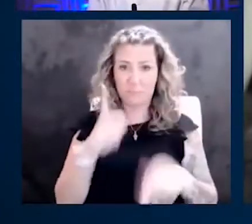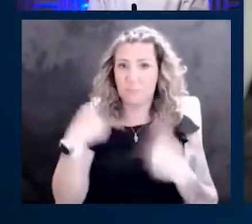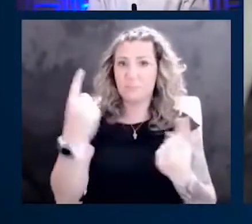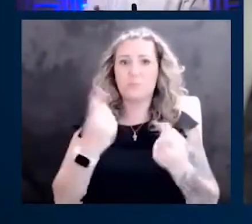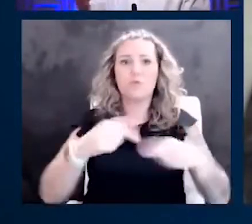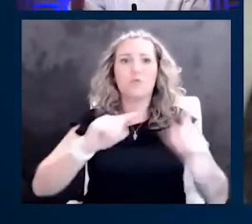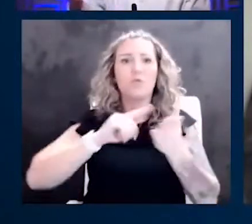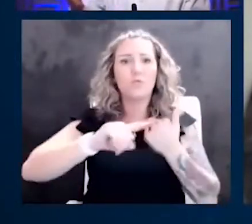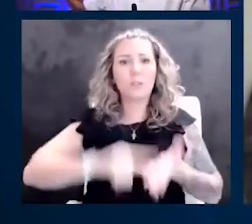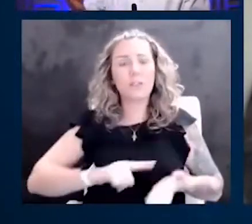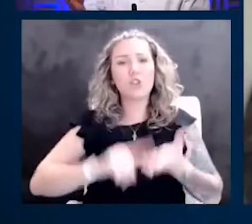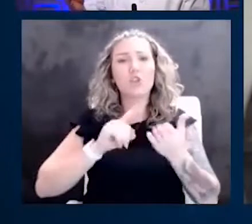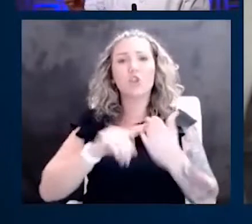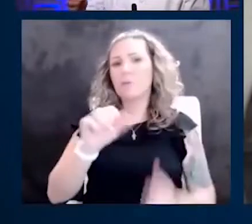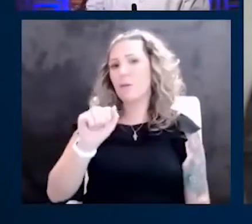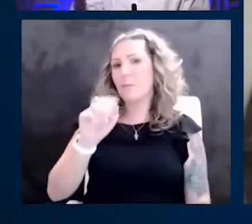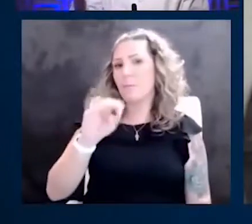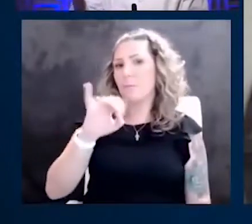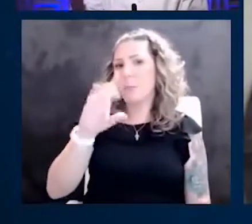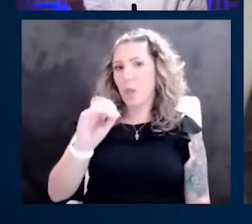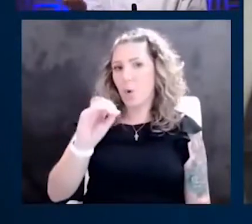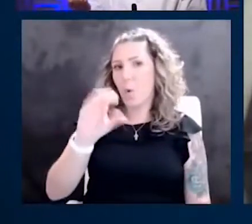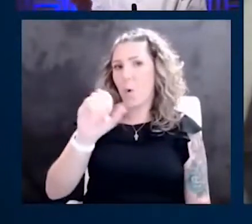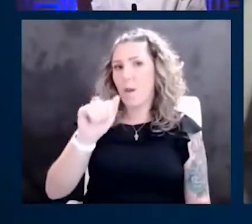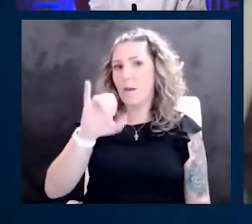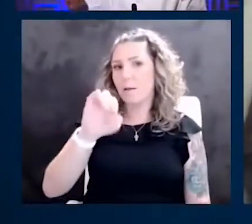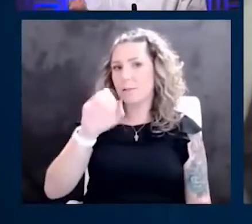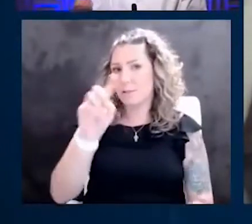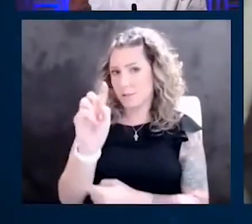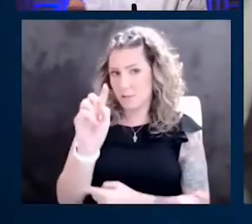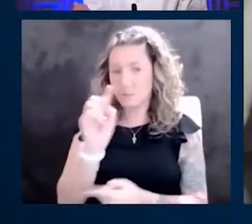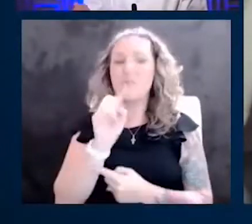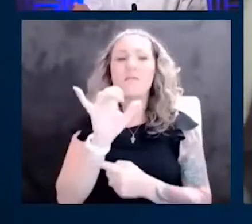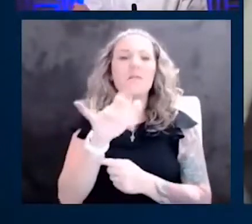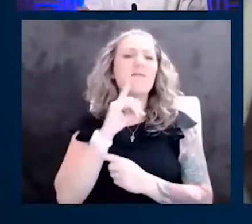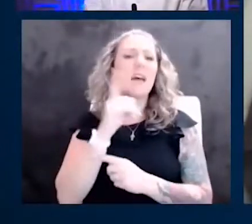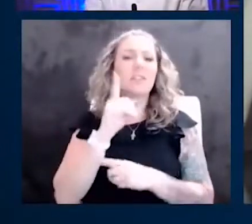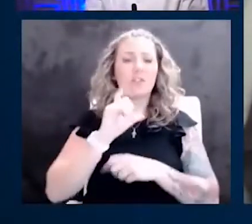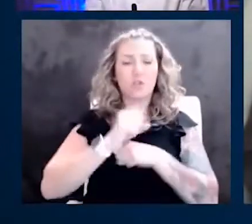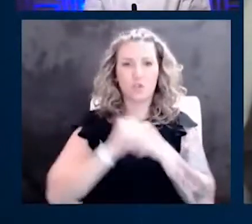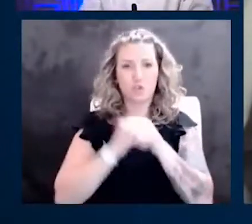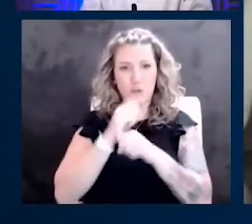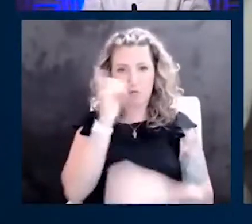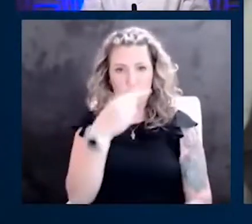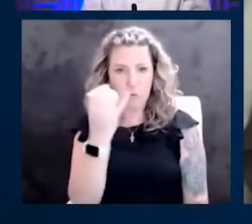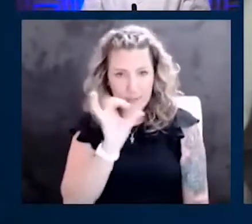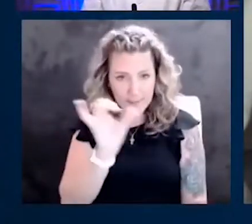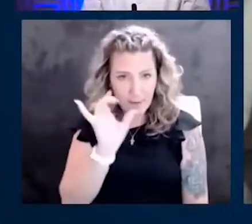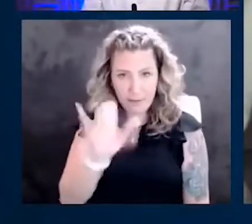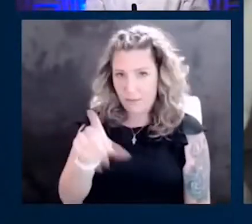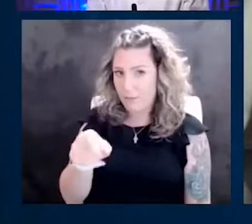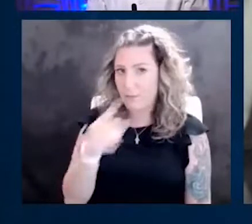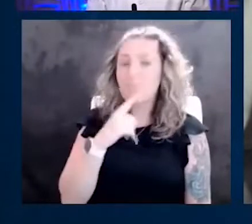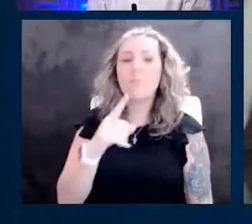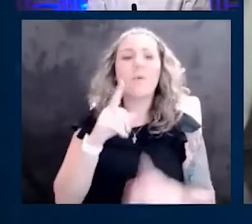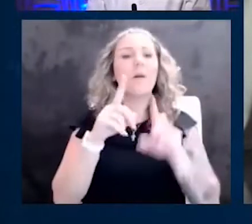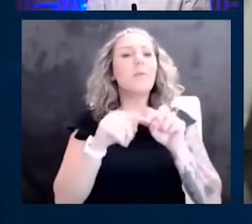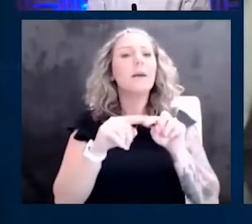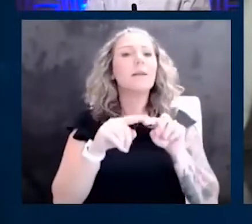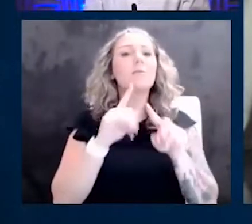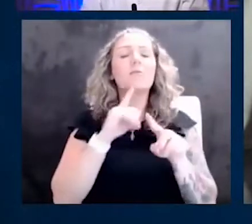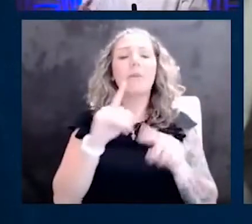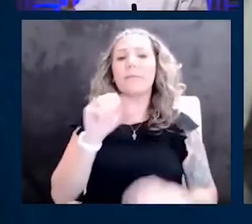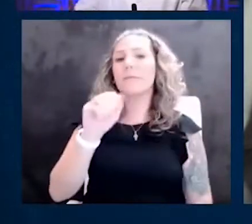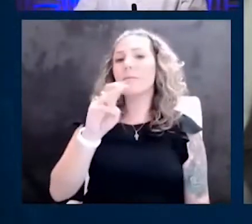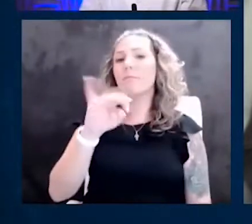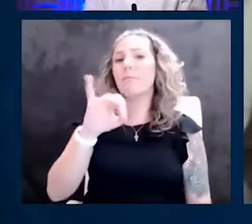amino acids. So basically what you're looking at is what the actual structure looks like based on the amino acids when they get